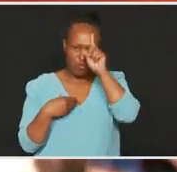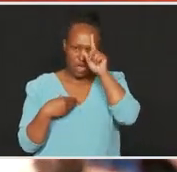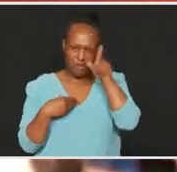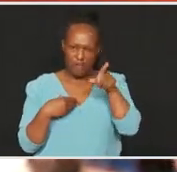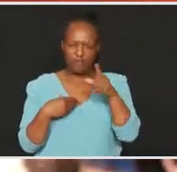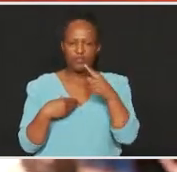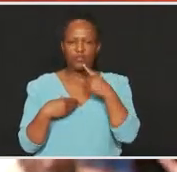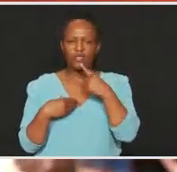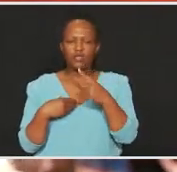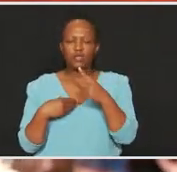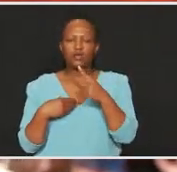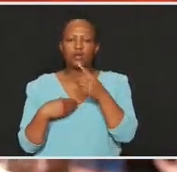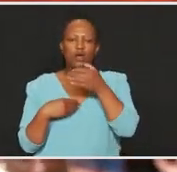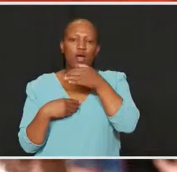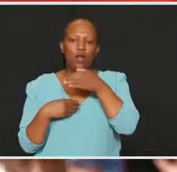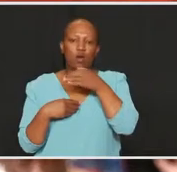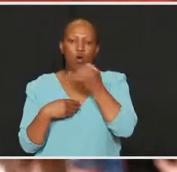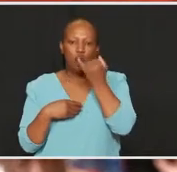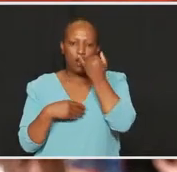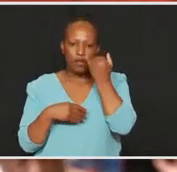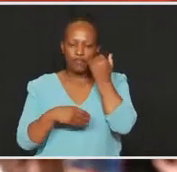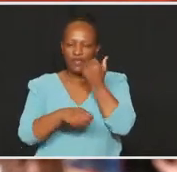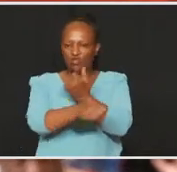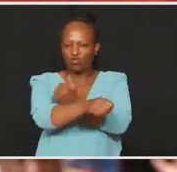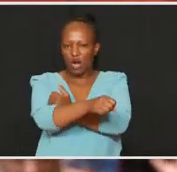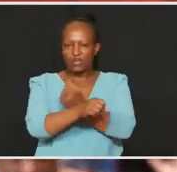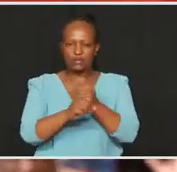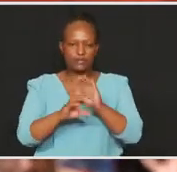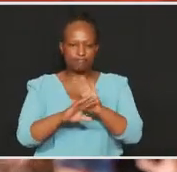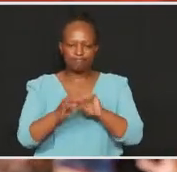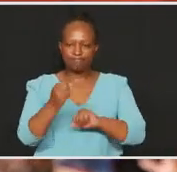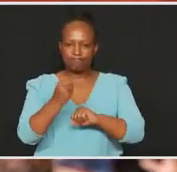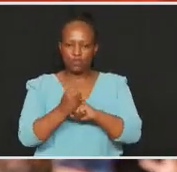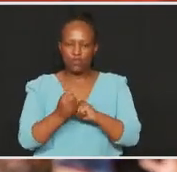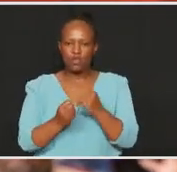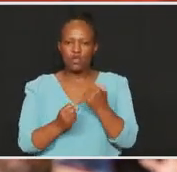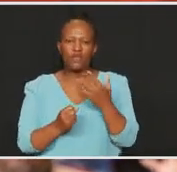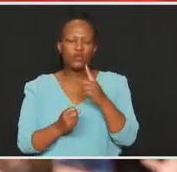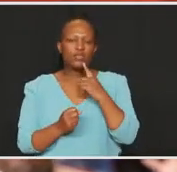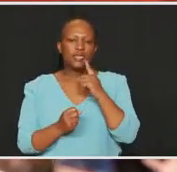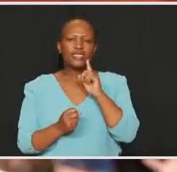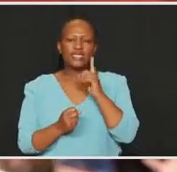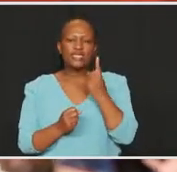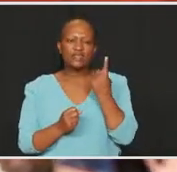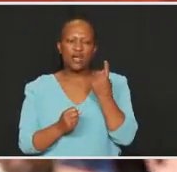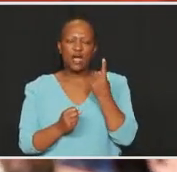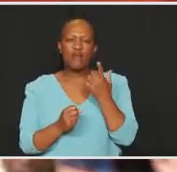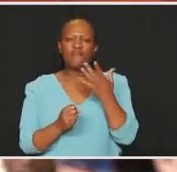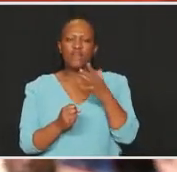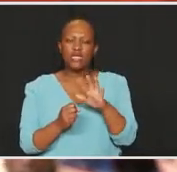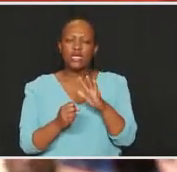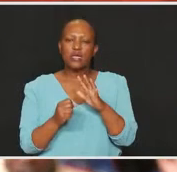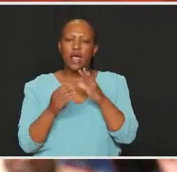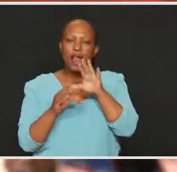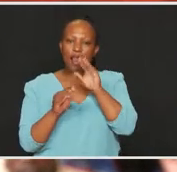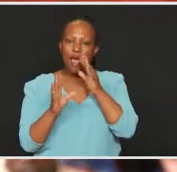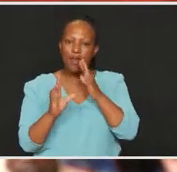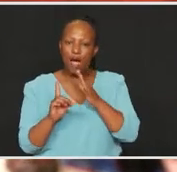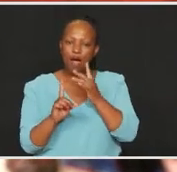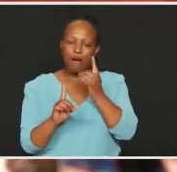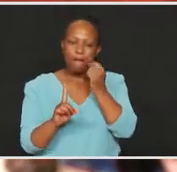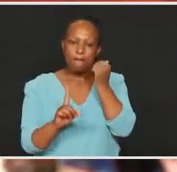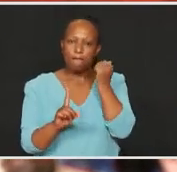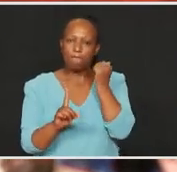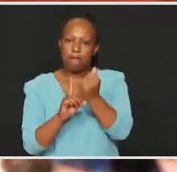and drugs because here in gauteng we've experienced previously one of the teachers were stepped by a learner and it was found